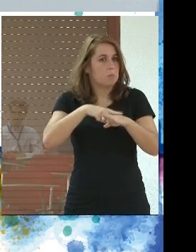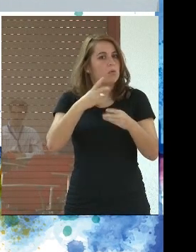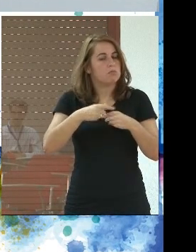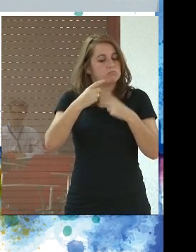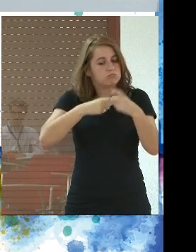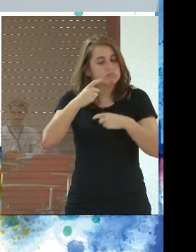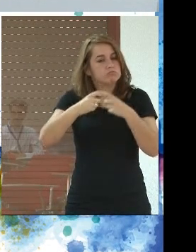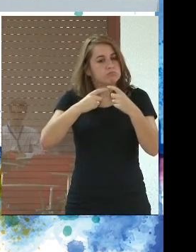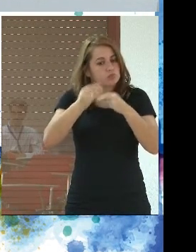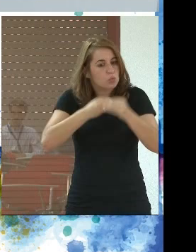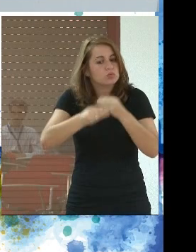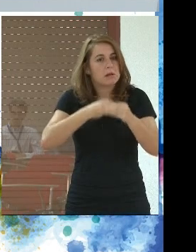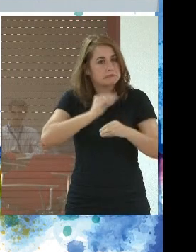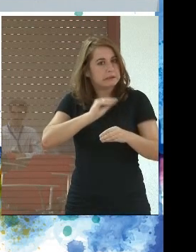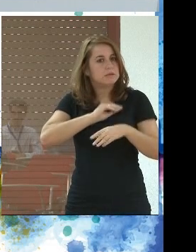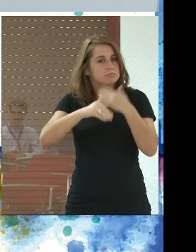time,